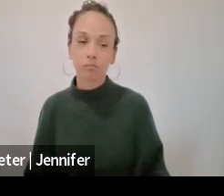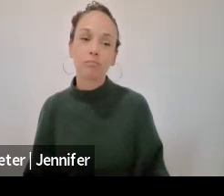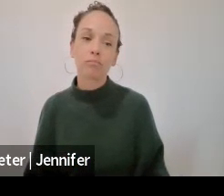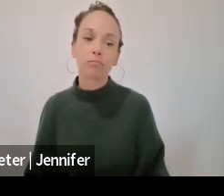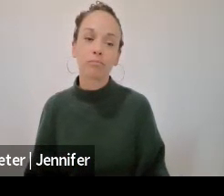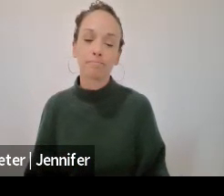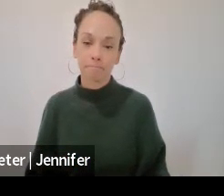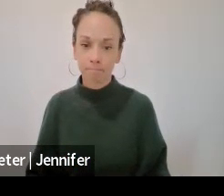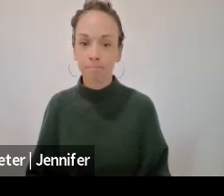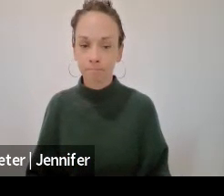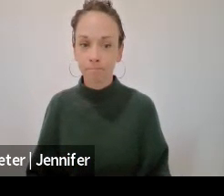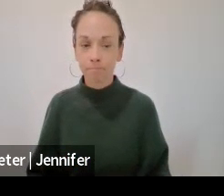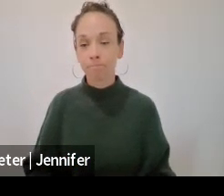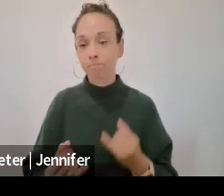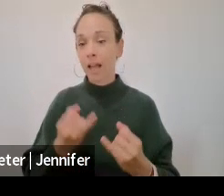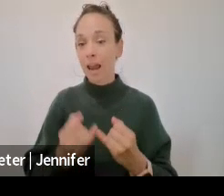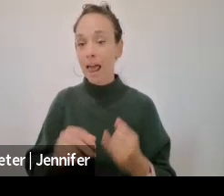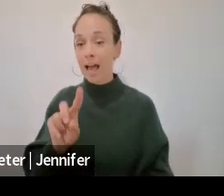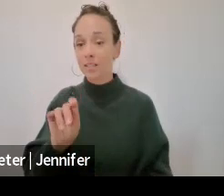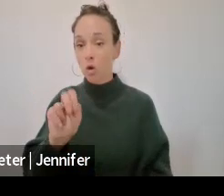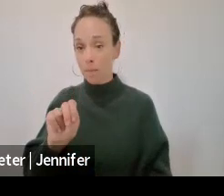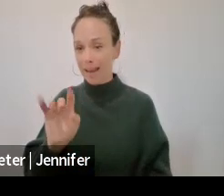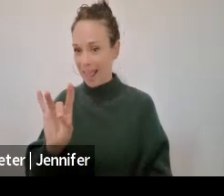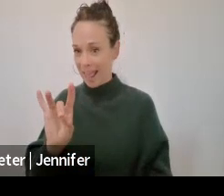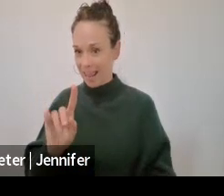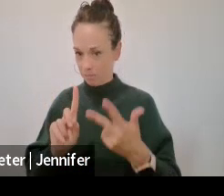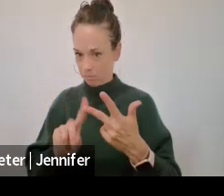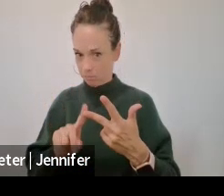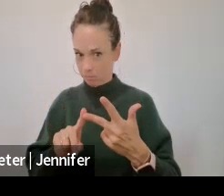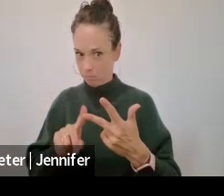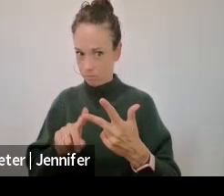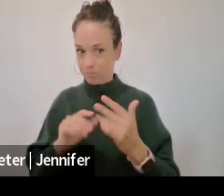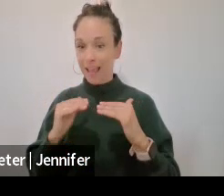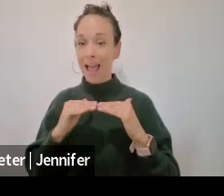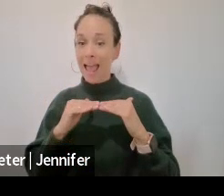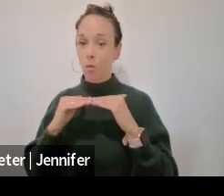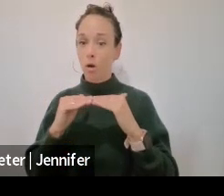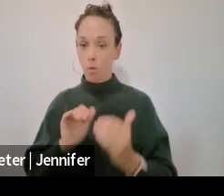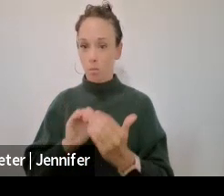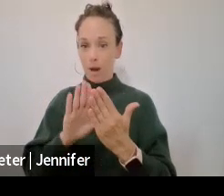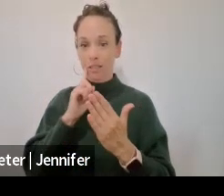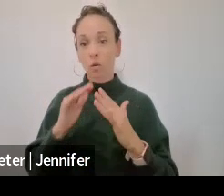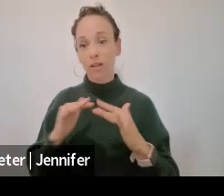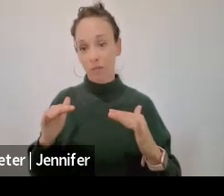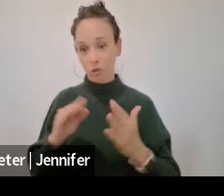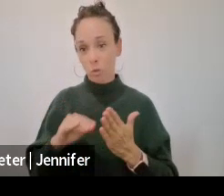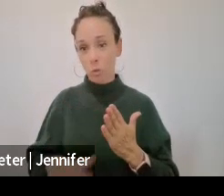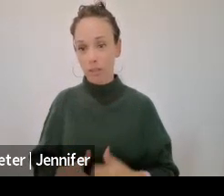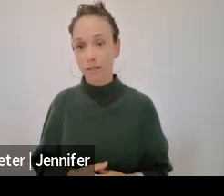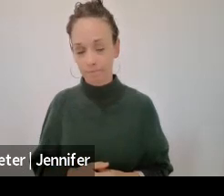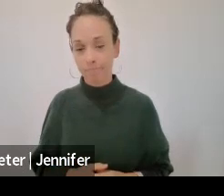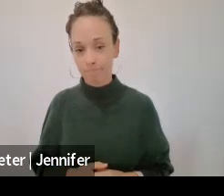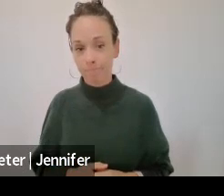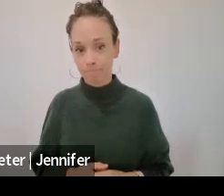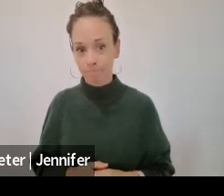Now, the last domain, domain 8, equitable practices for a diverse student population. This includes